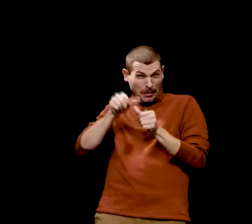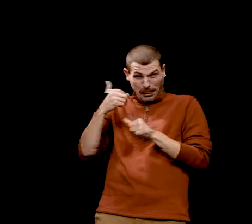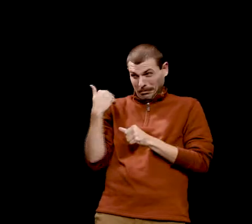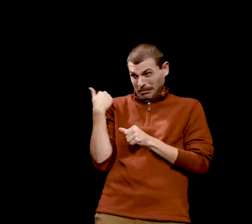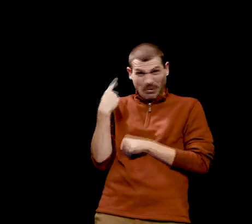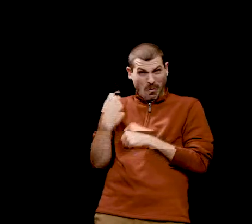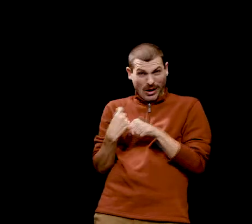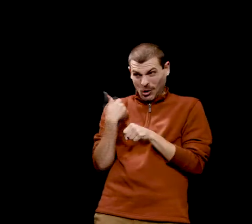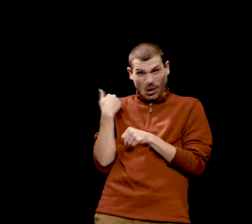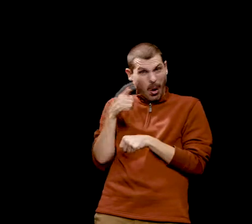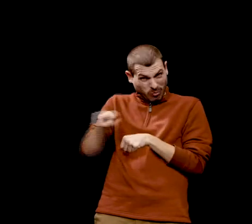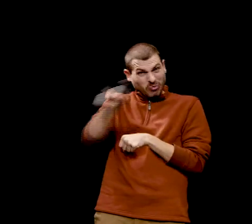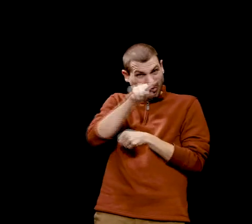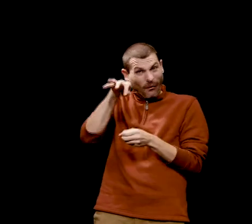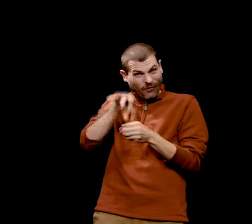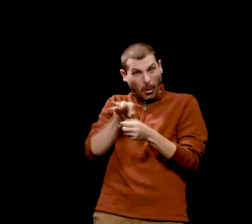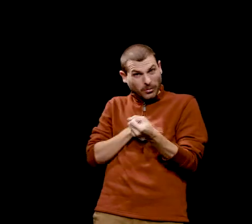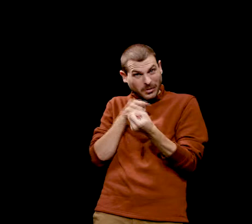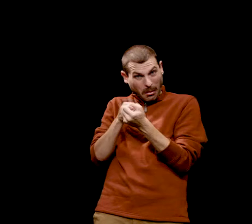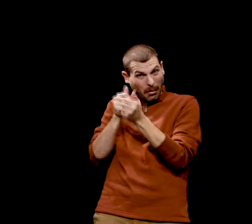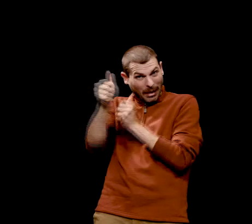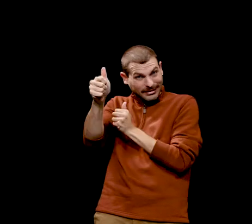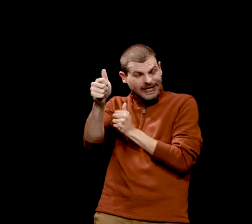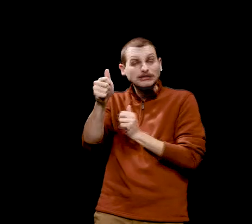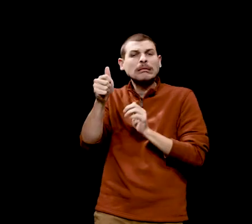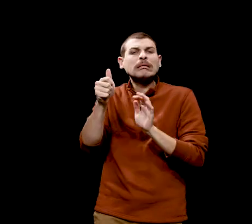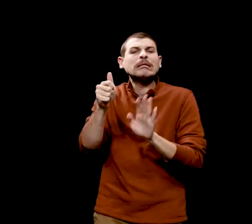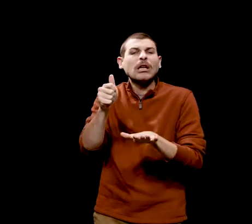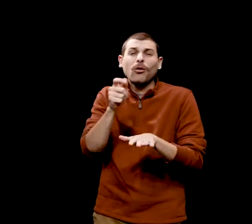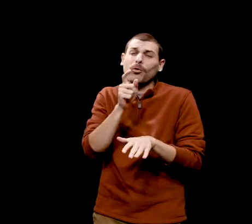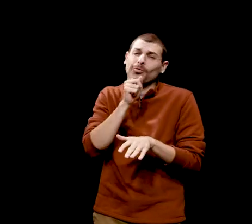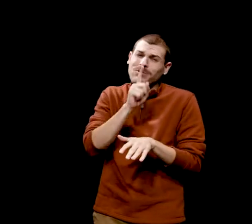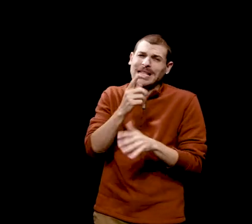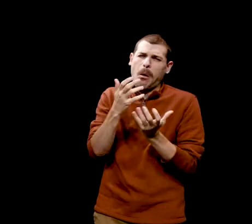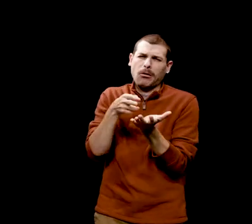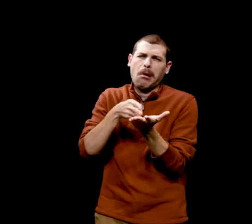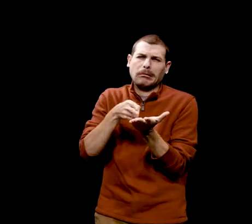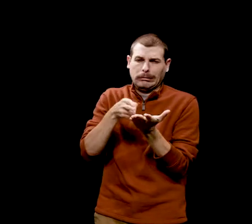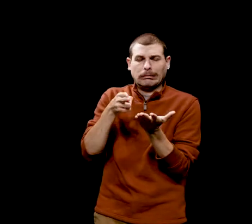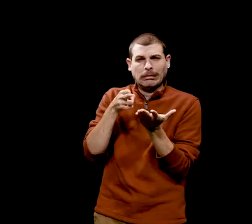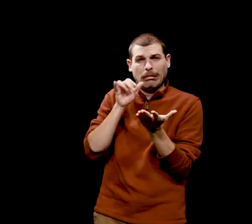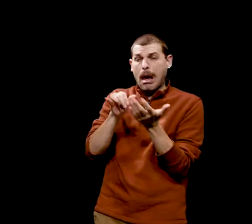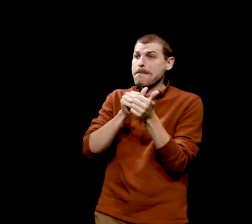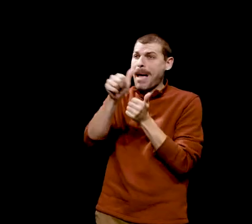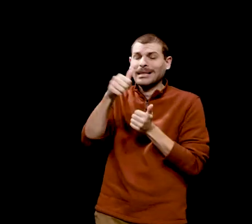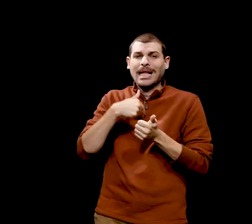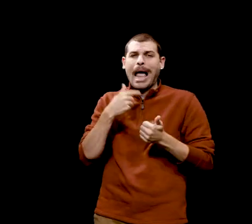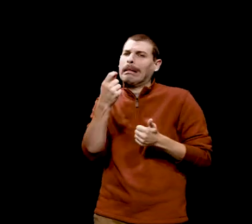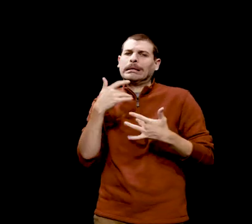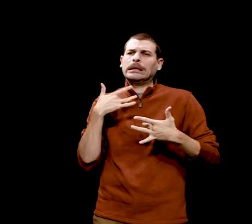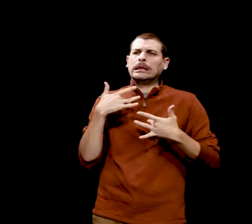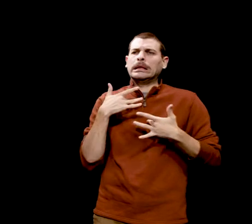a year ago. I certainly will admit front and center, I had some problems with the mechanism, but the values behind